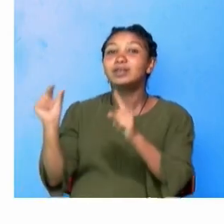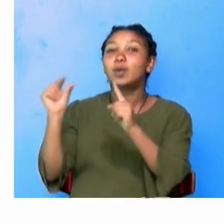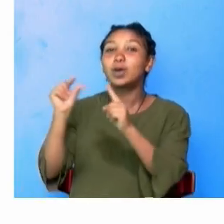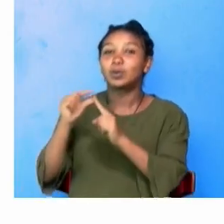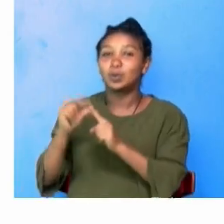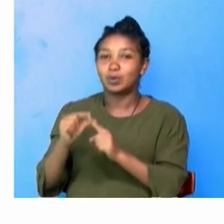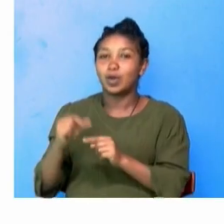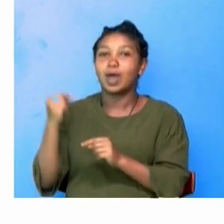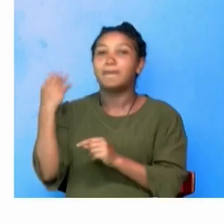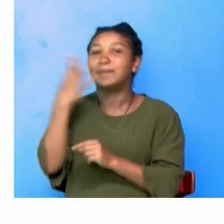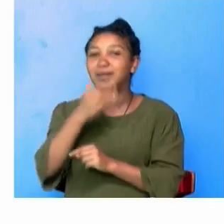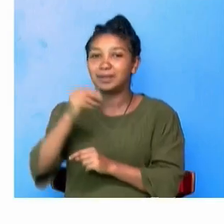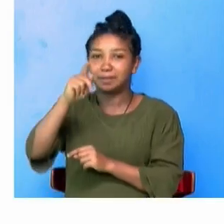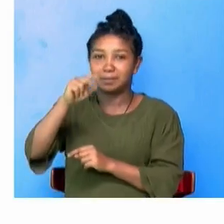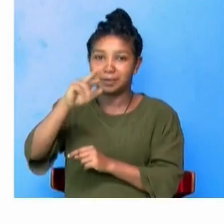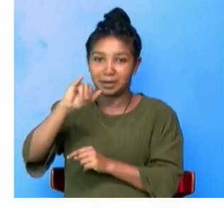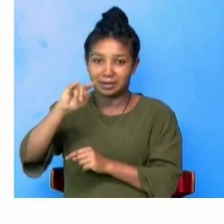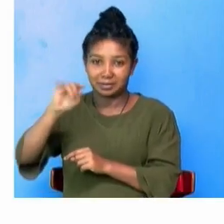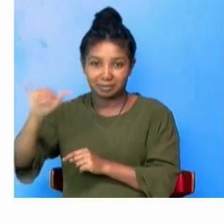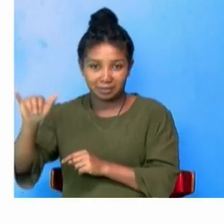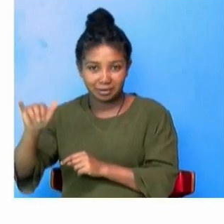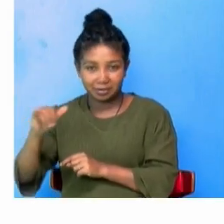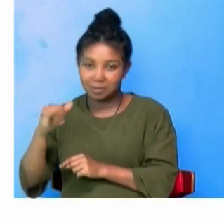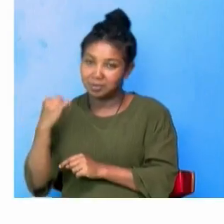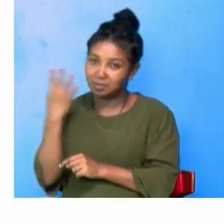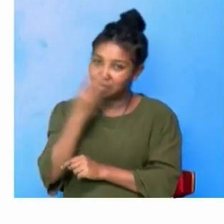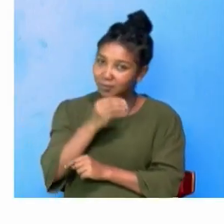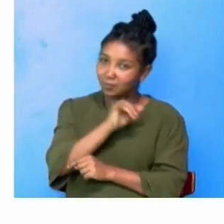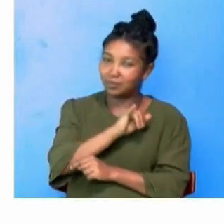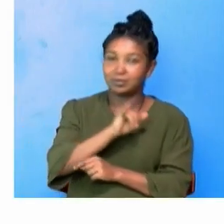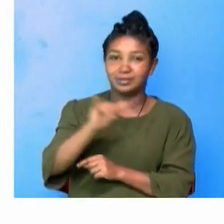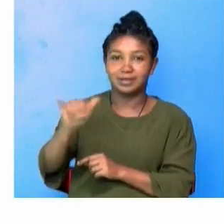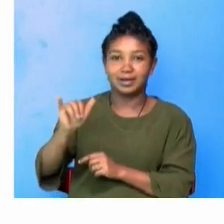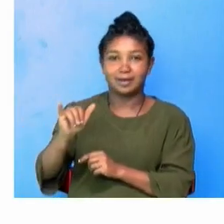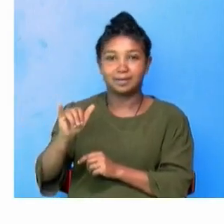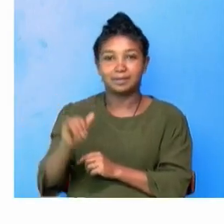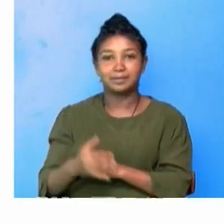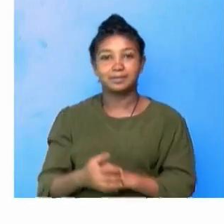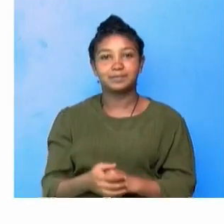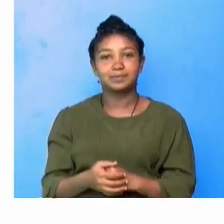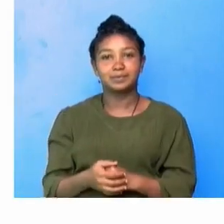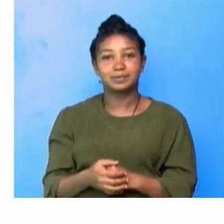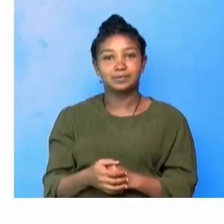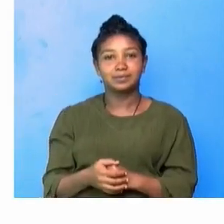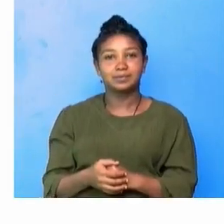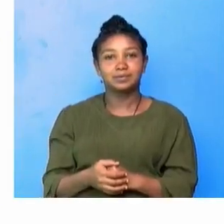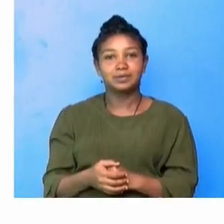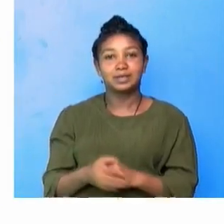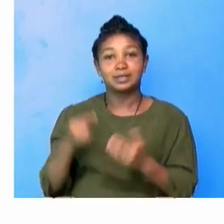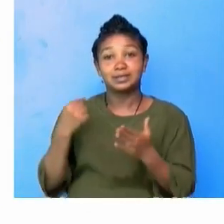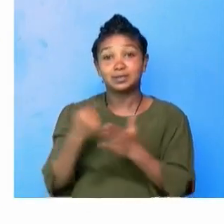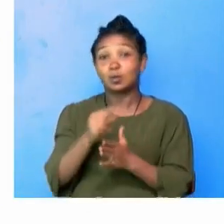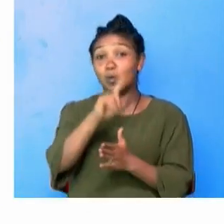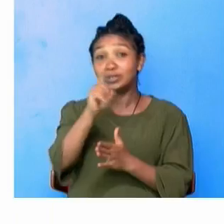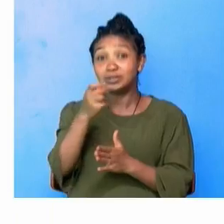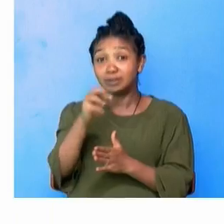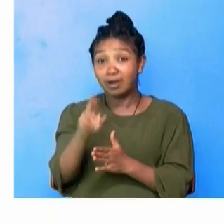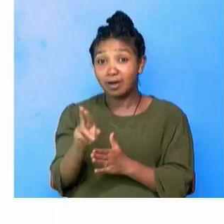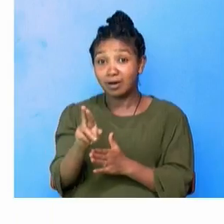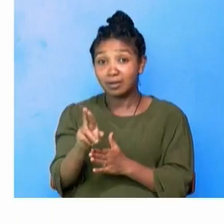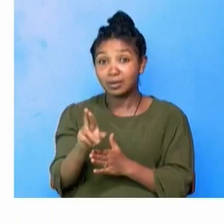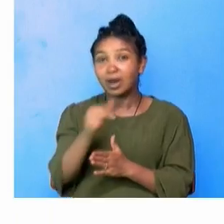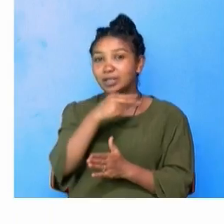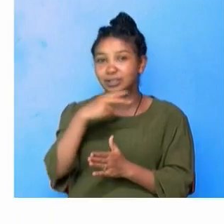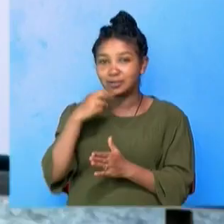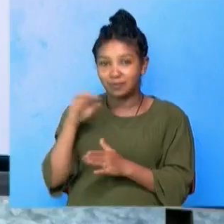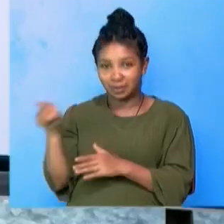called pretty. The word, it's called pretty. At the same time, students, these questions are